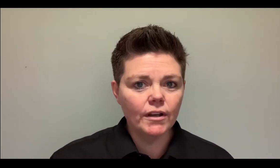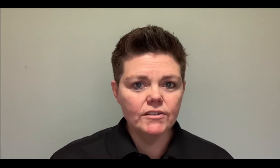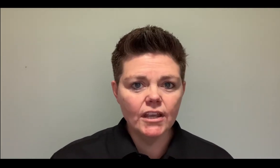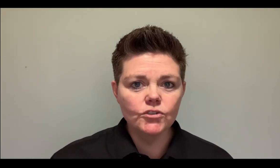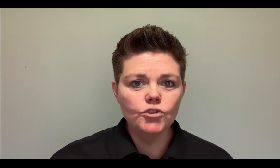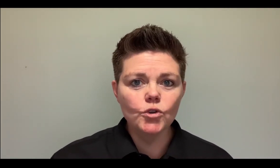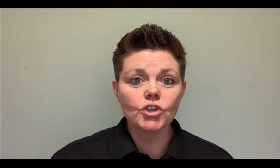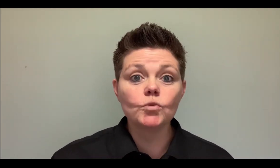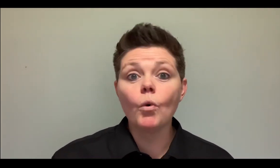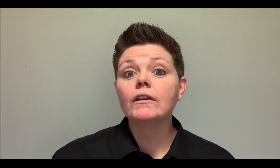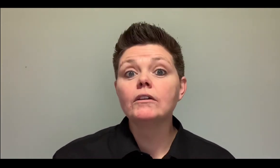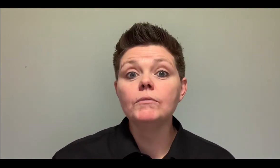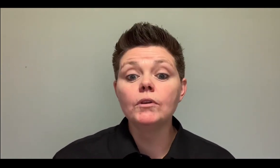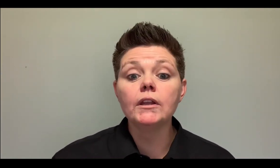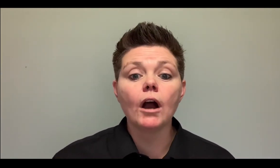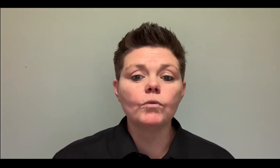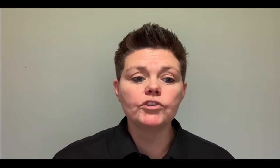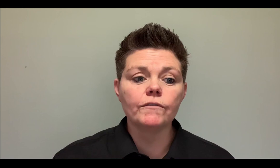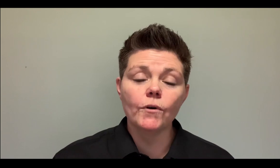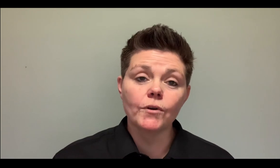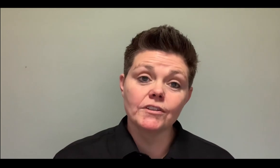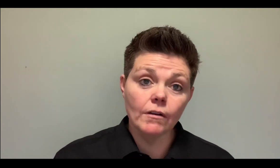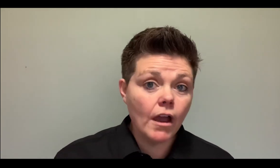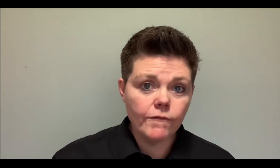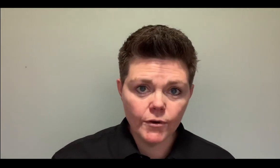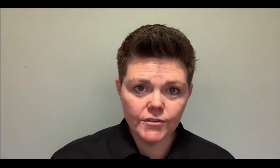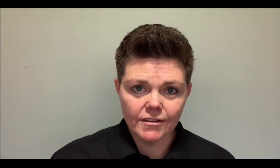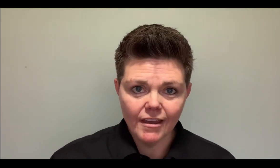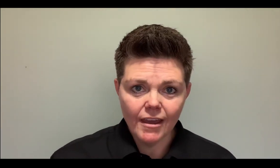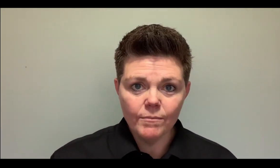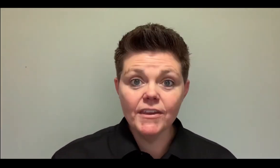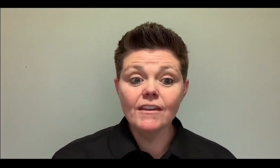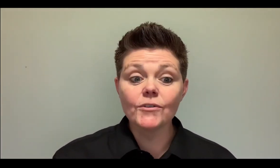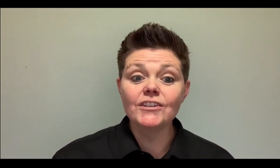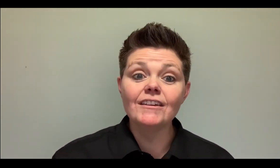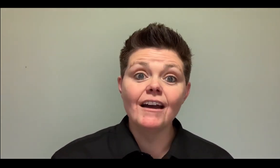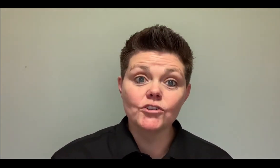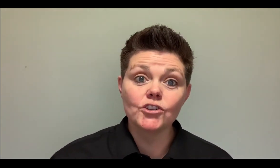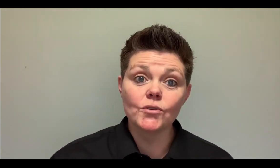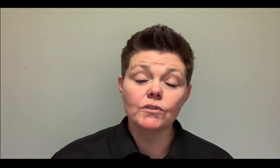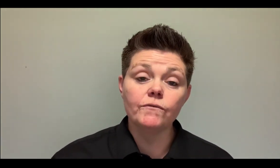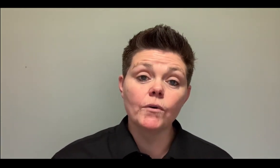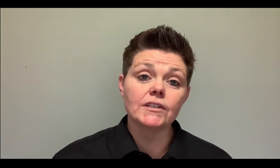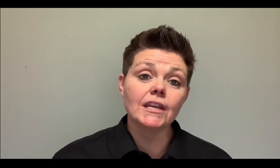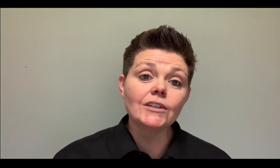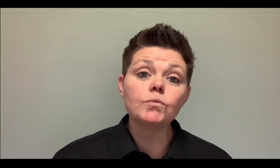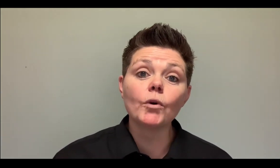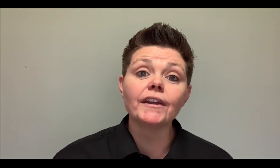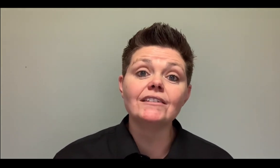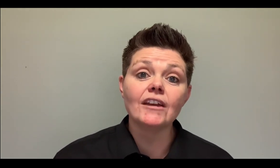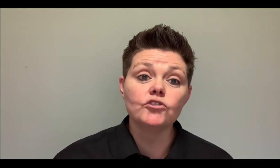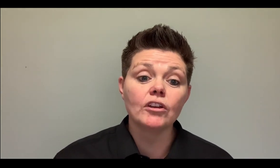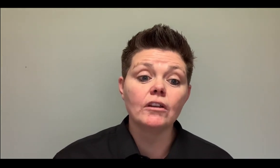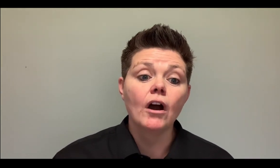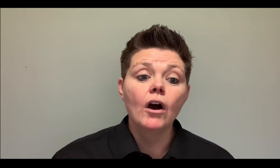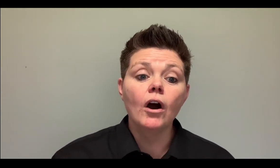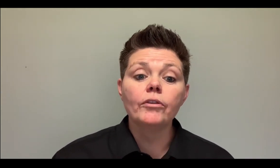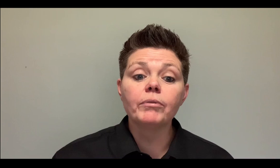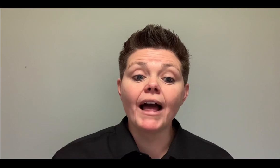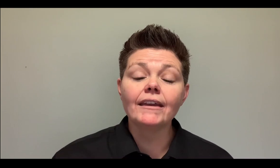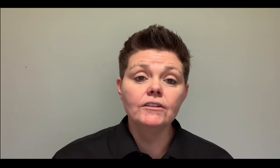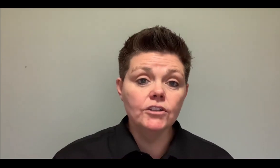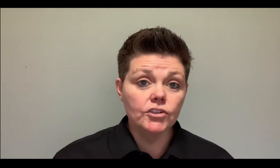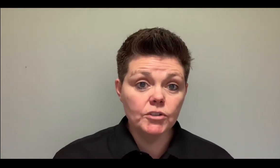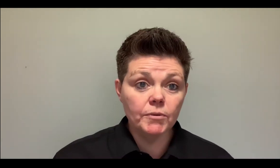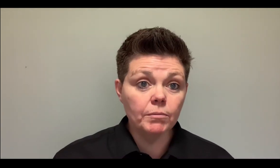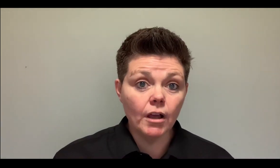Each organization chooses one community on which to focus their efforts. PLC has chosen to focus its work and attention on the